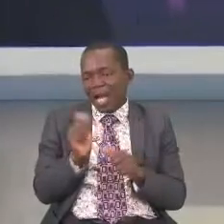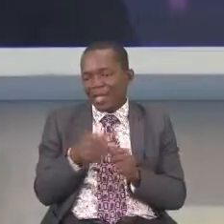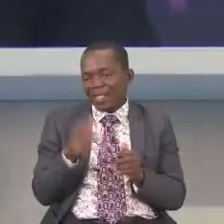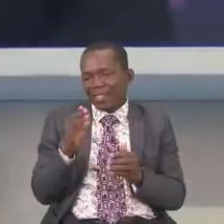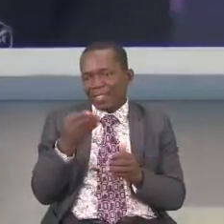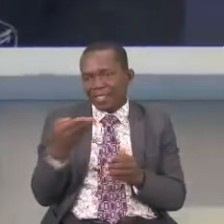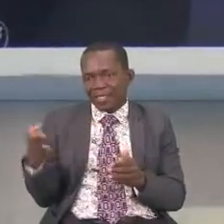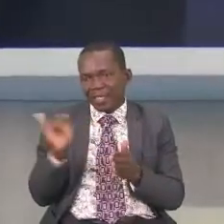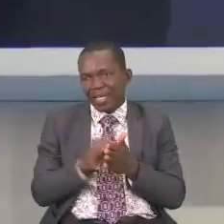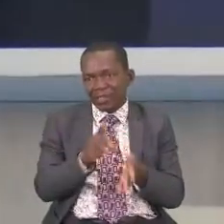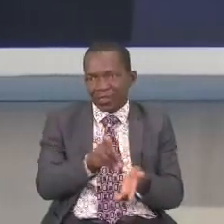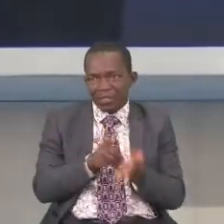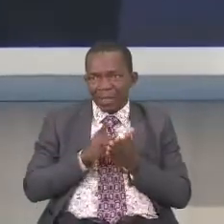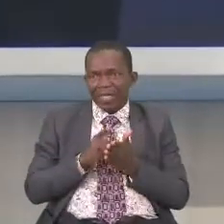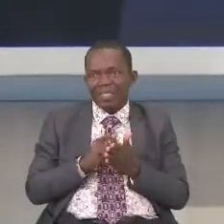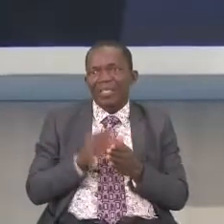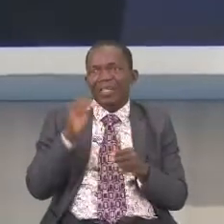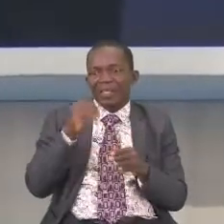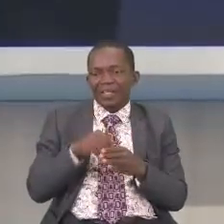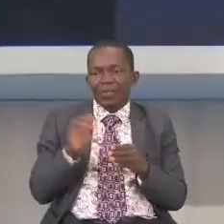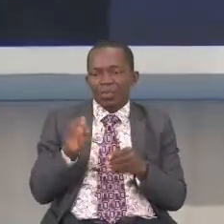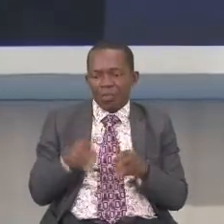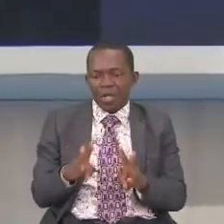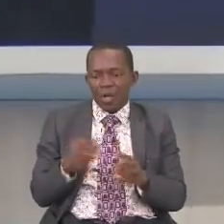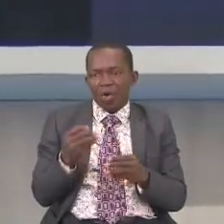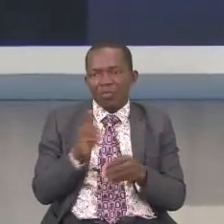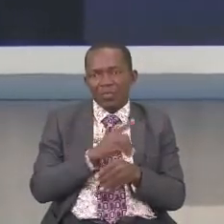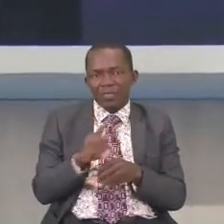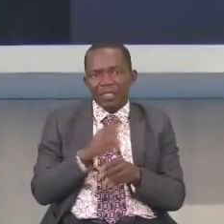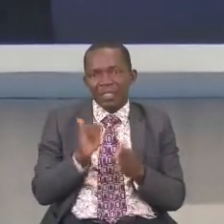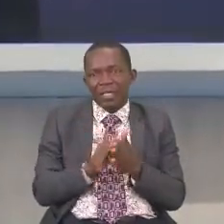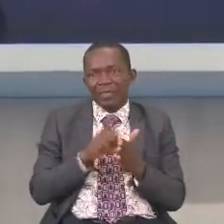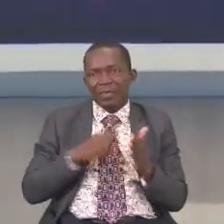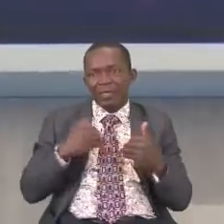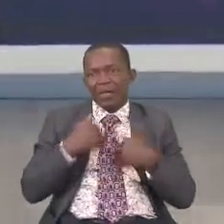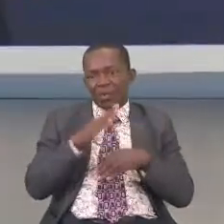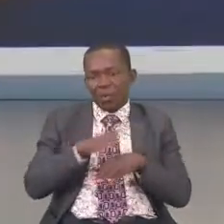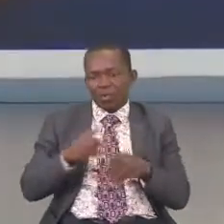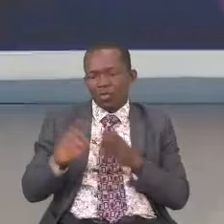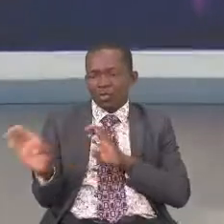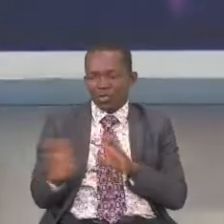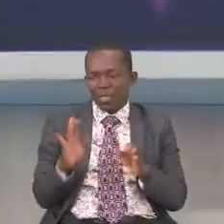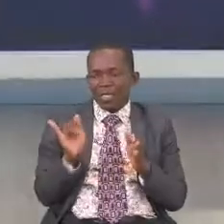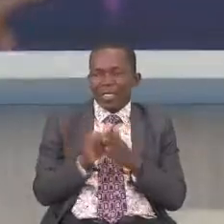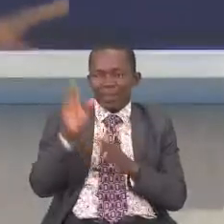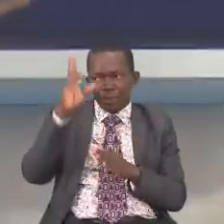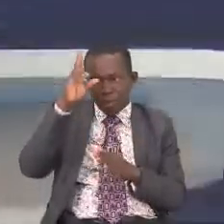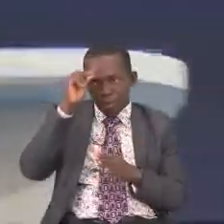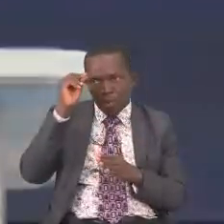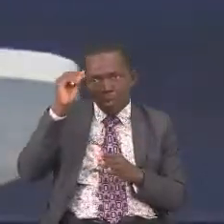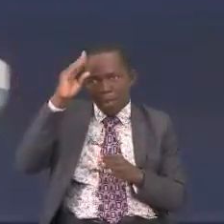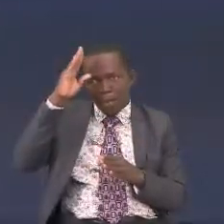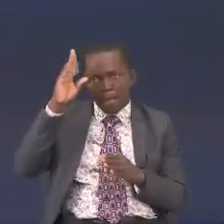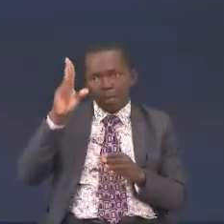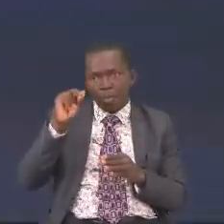demand in the way of the duty that God has called you to, that no man shall be able to